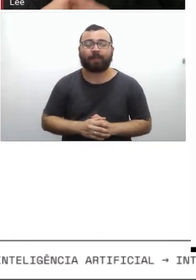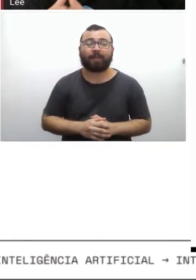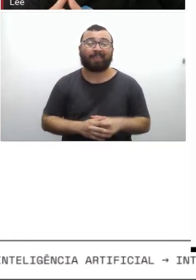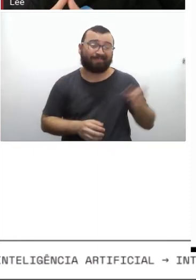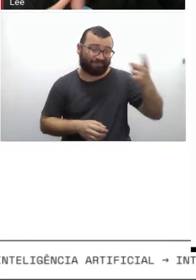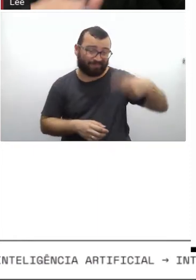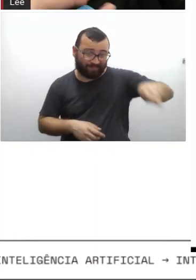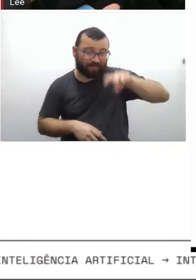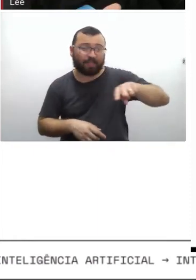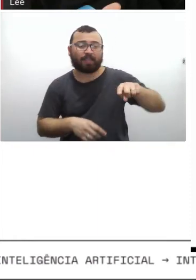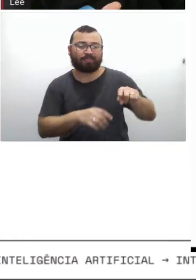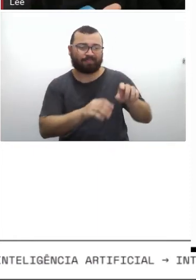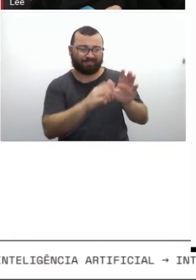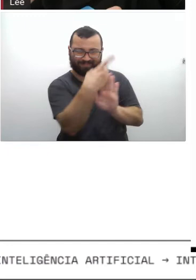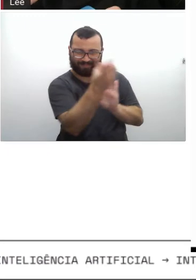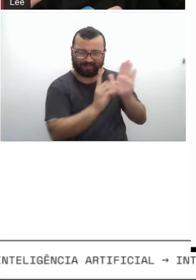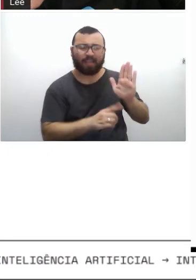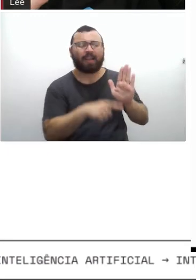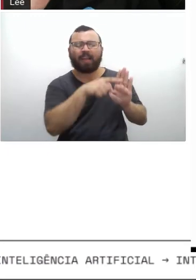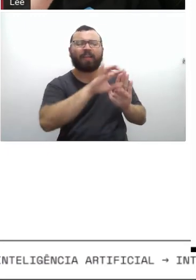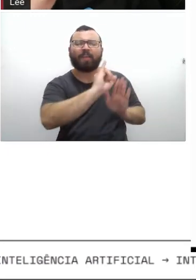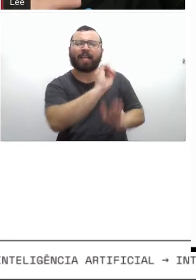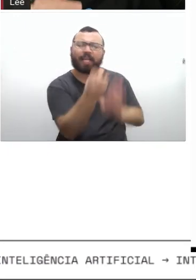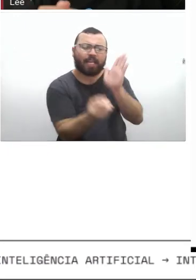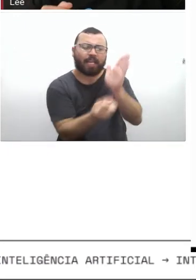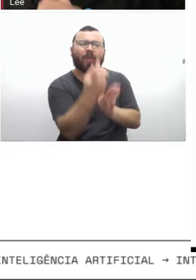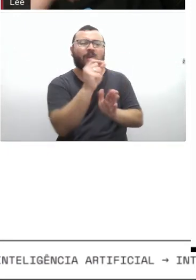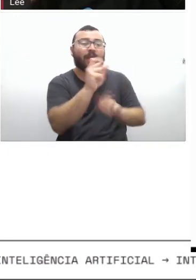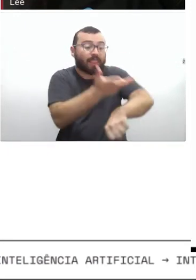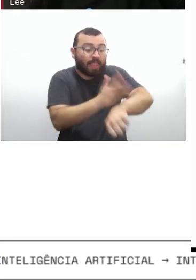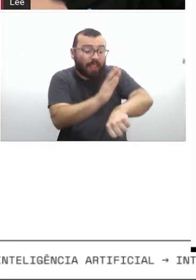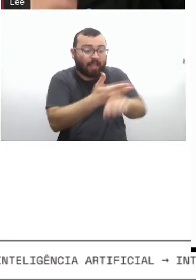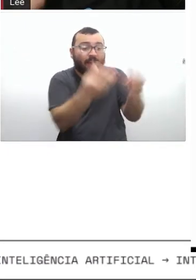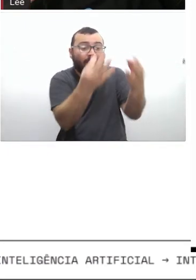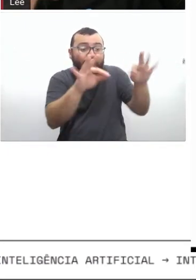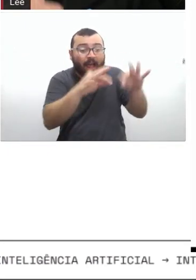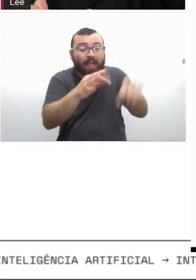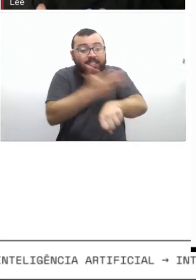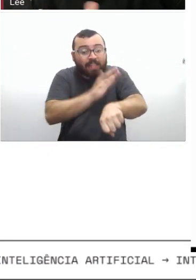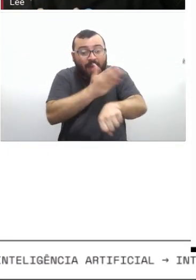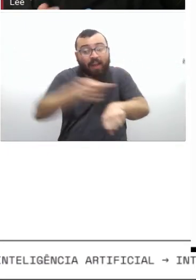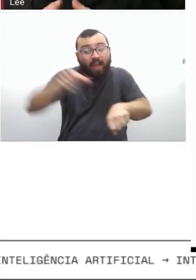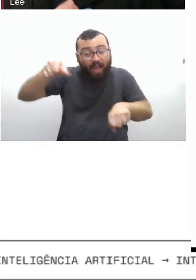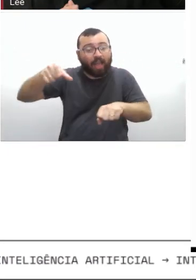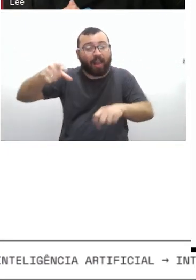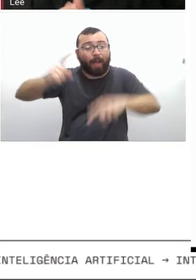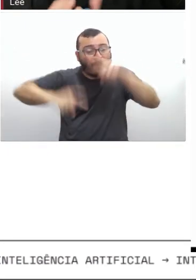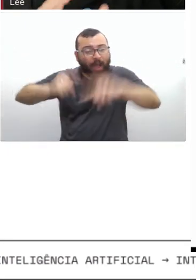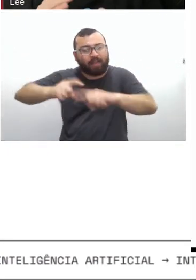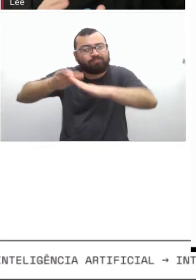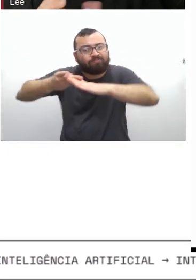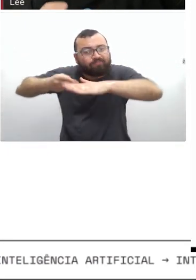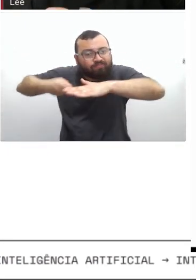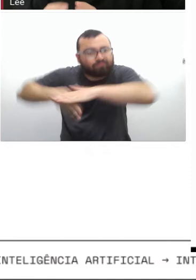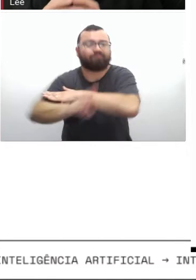create intents where they pass in training phrases to train the machine learning model and